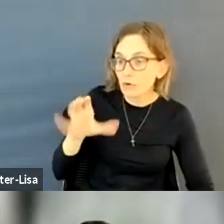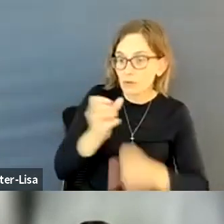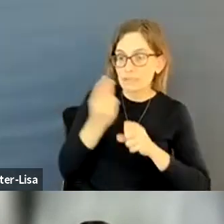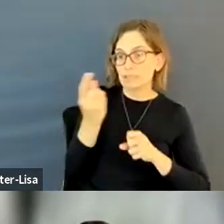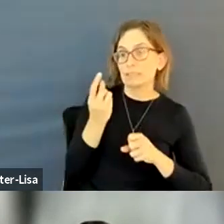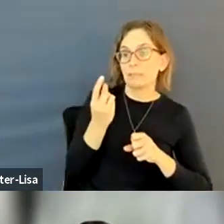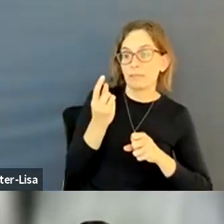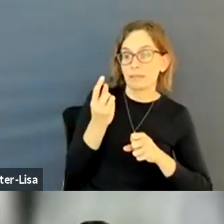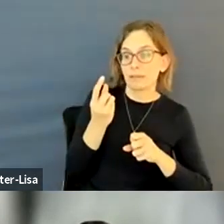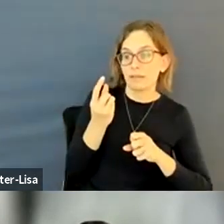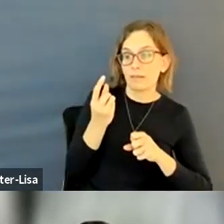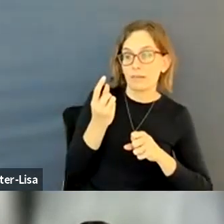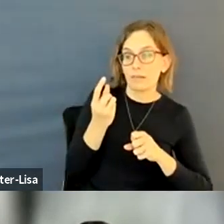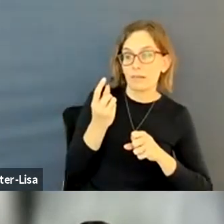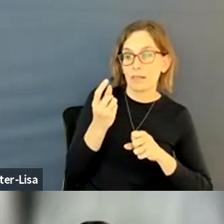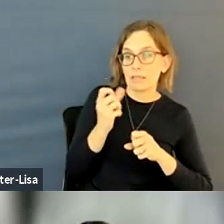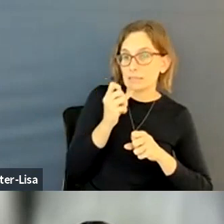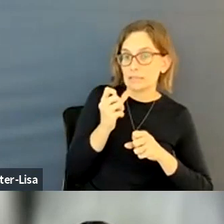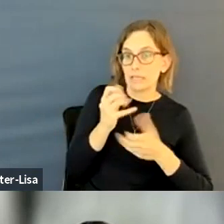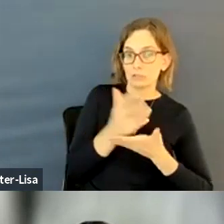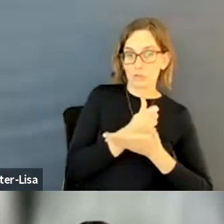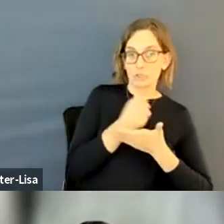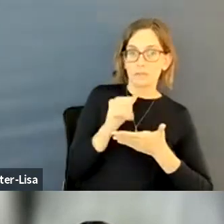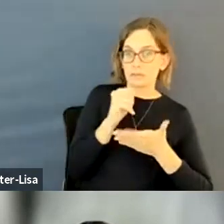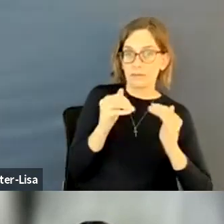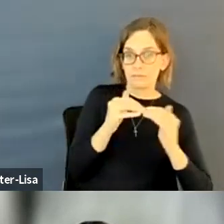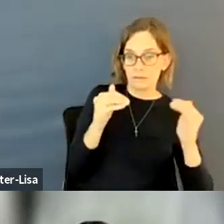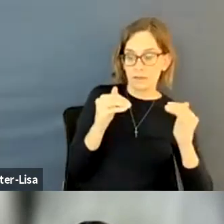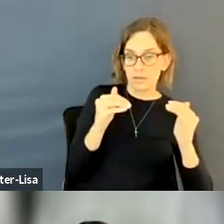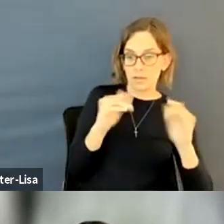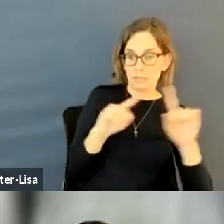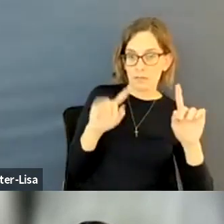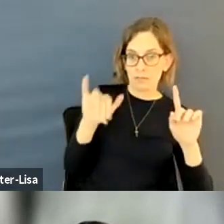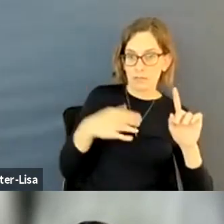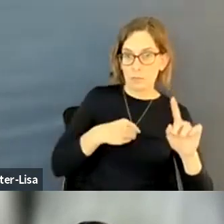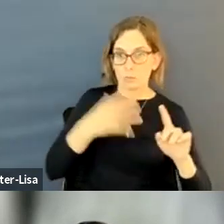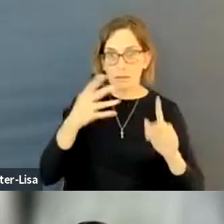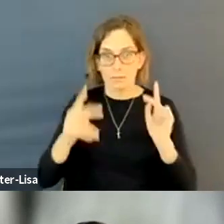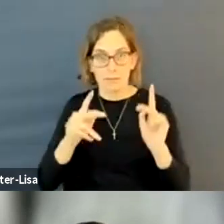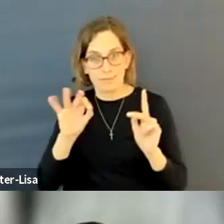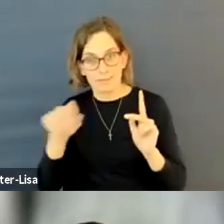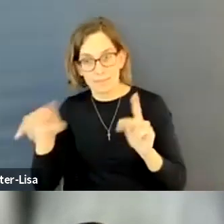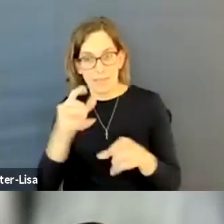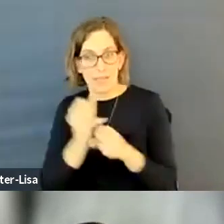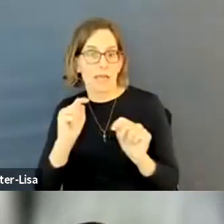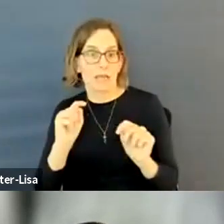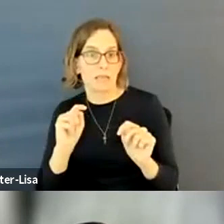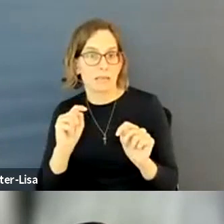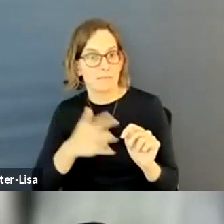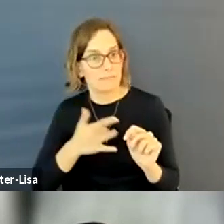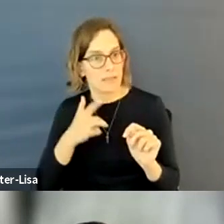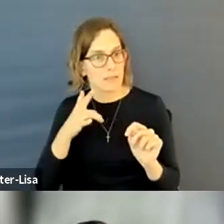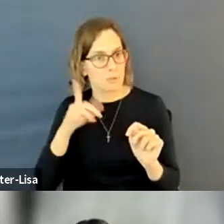is unmerited, undeserved, however, for the person, the white people, if they had gotten it, if they deserve it. So